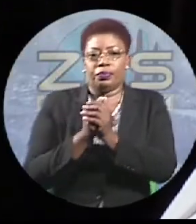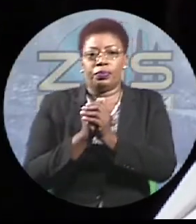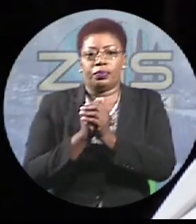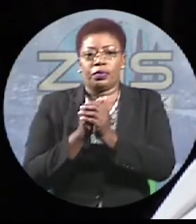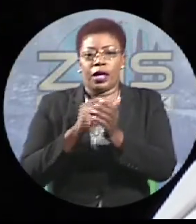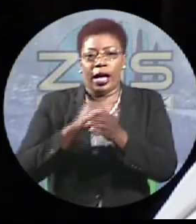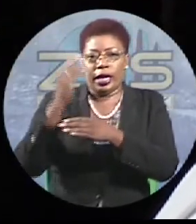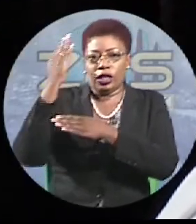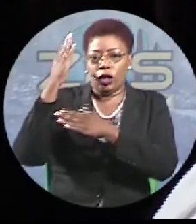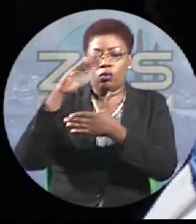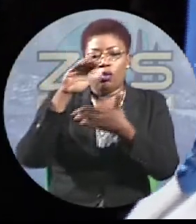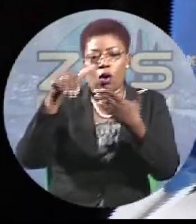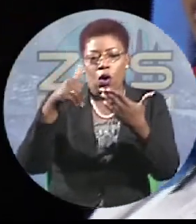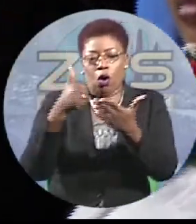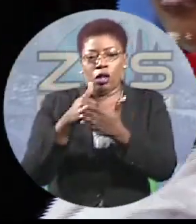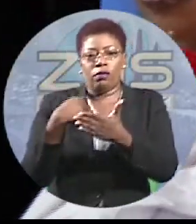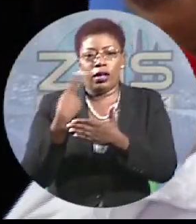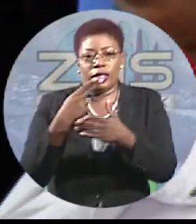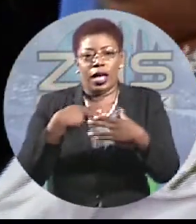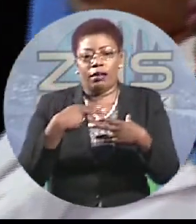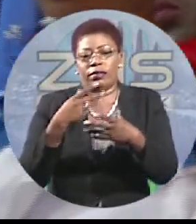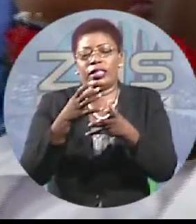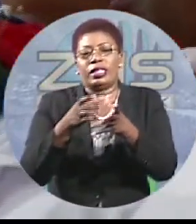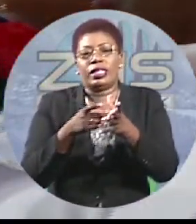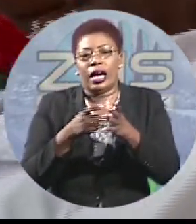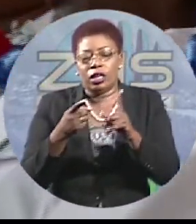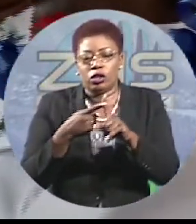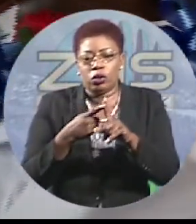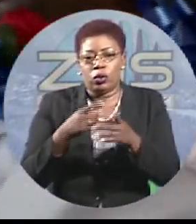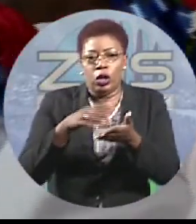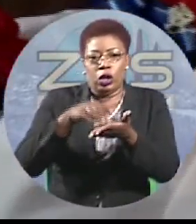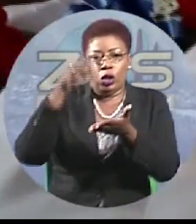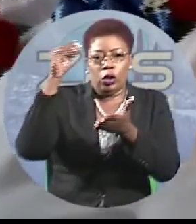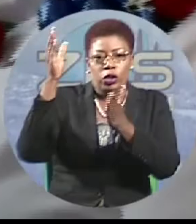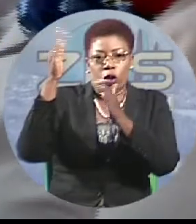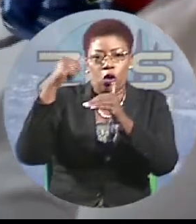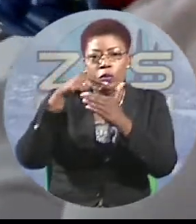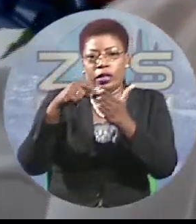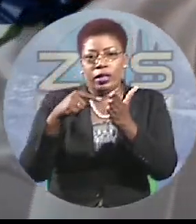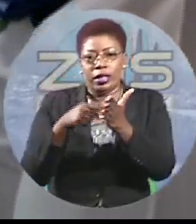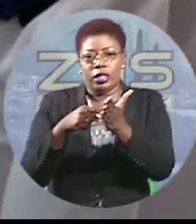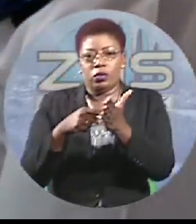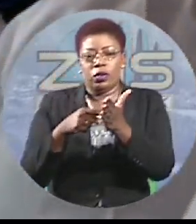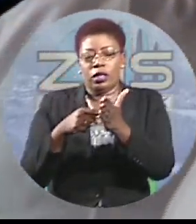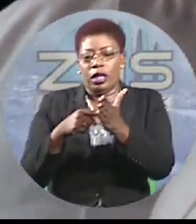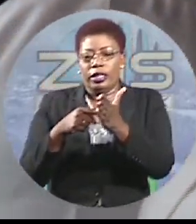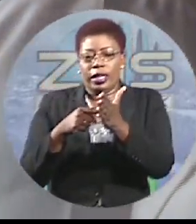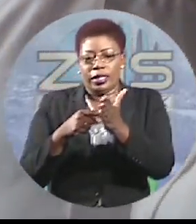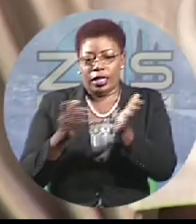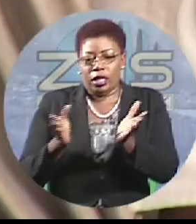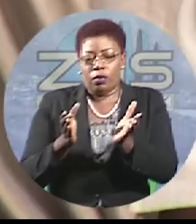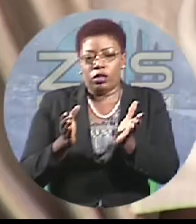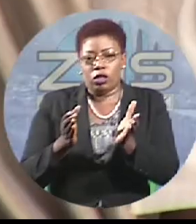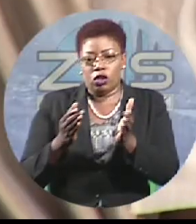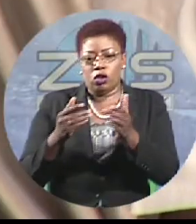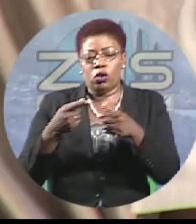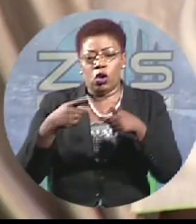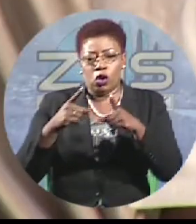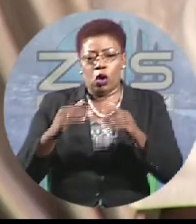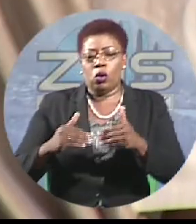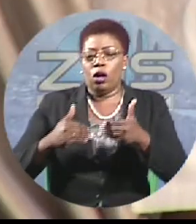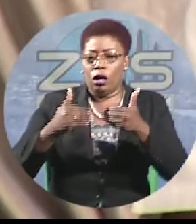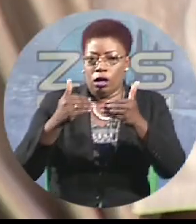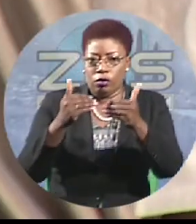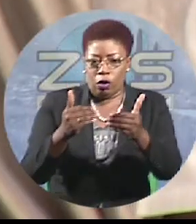I know that all of us have a desire for learning and hope that this course will be the impetus to propel us further. So I encourage you